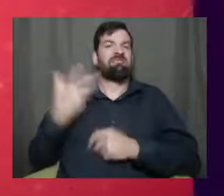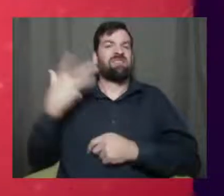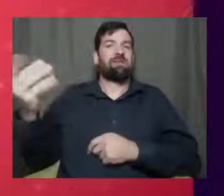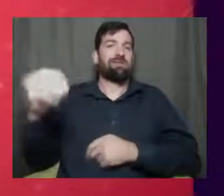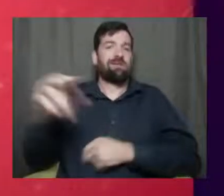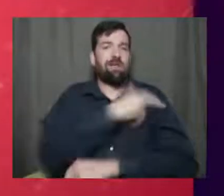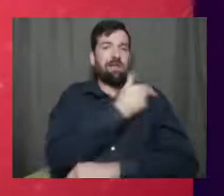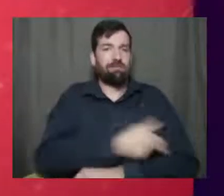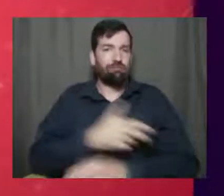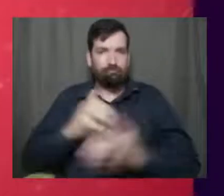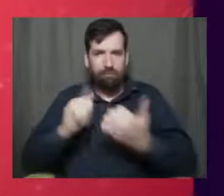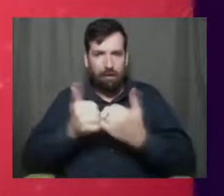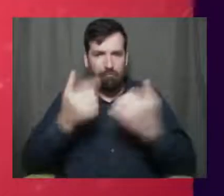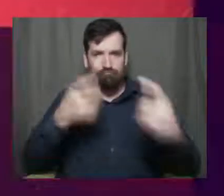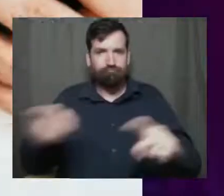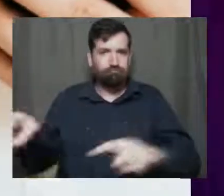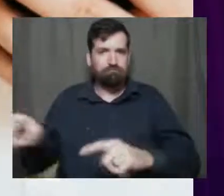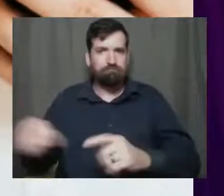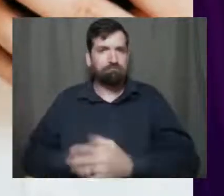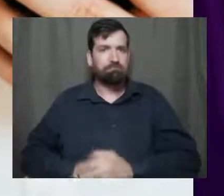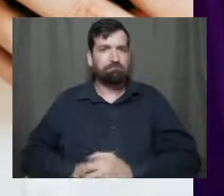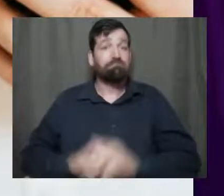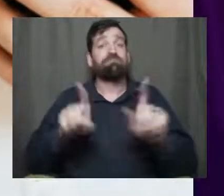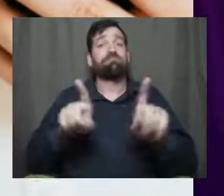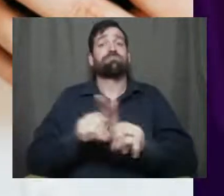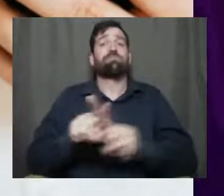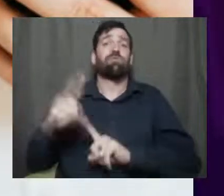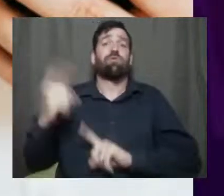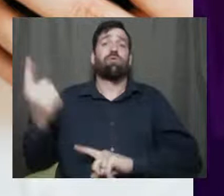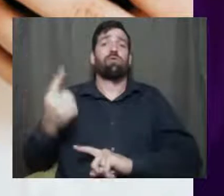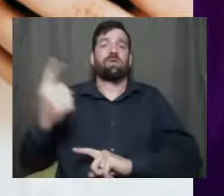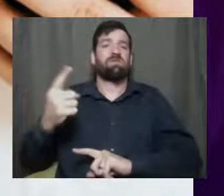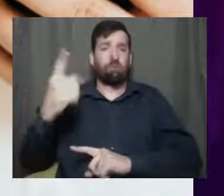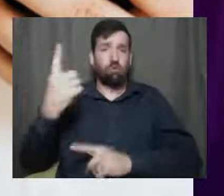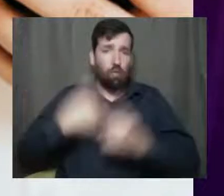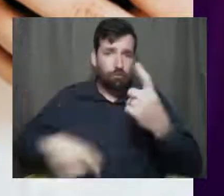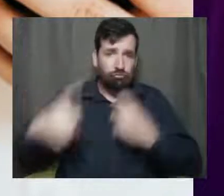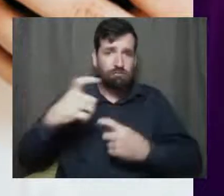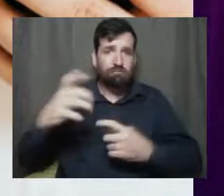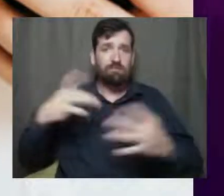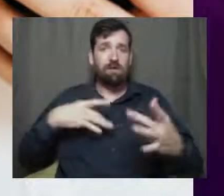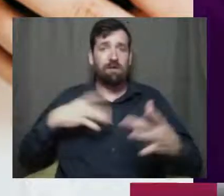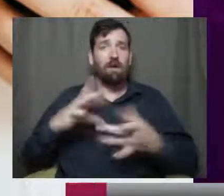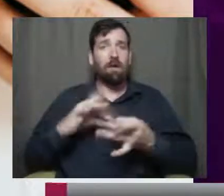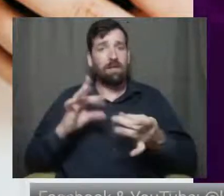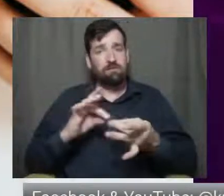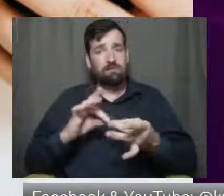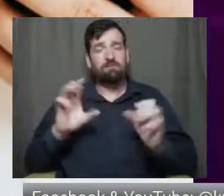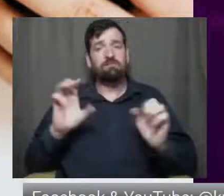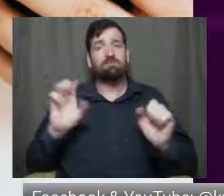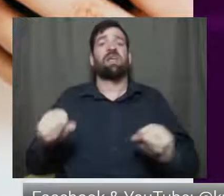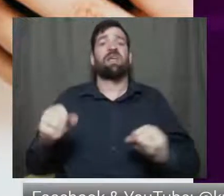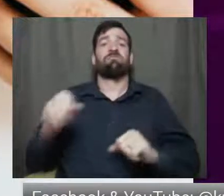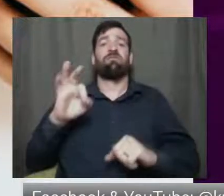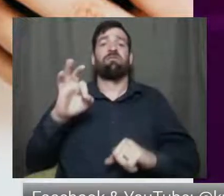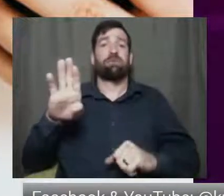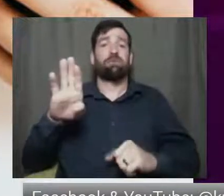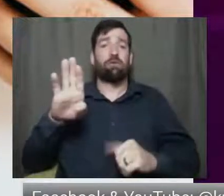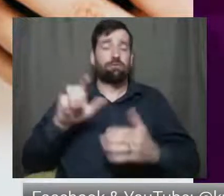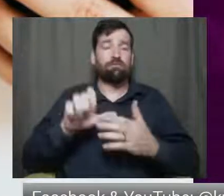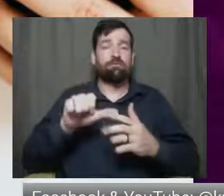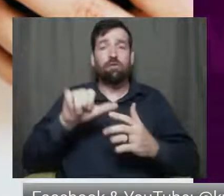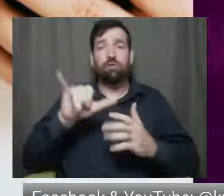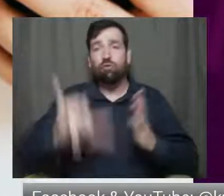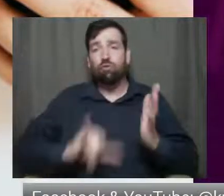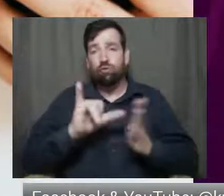hospital walls. As always, if you have questions or a comment, you can share those on our Facebook or YouTube channel, or you can